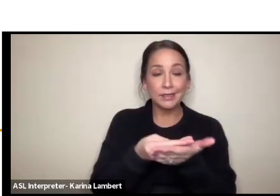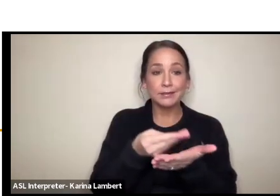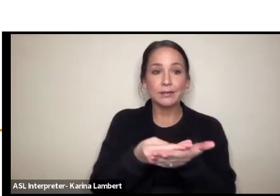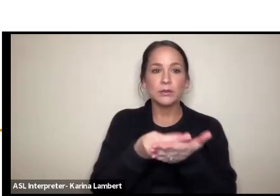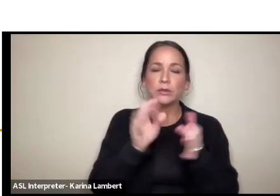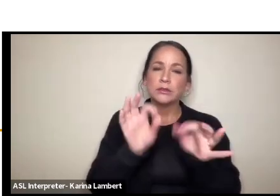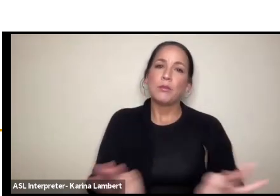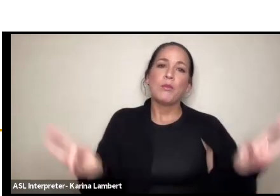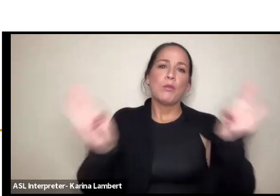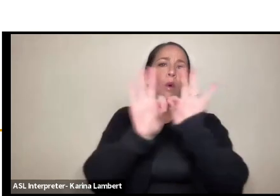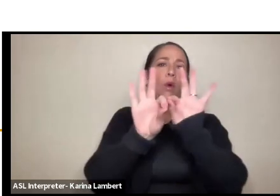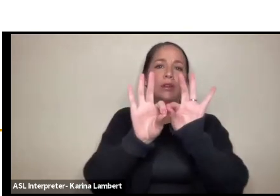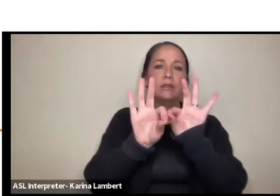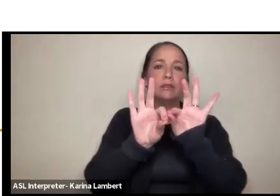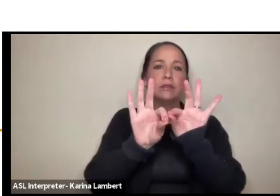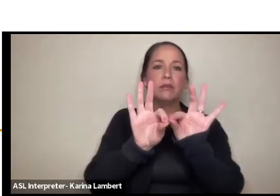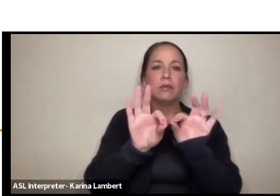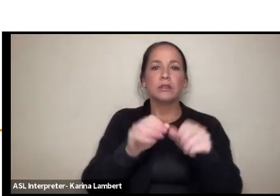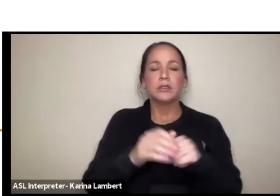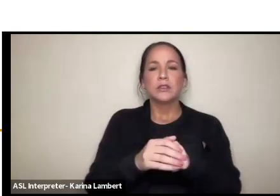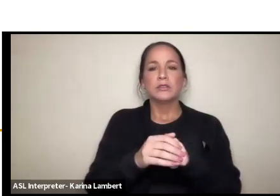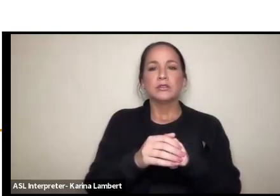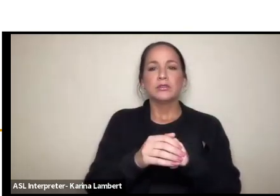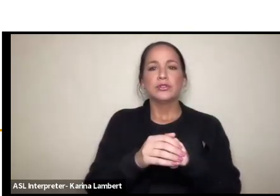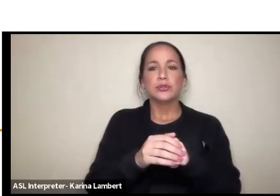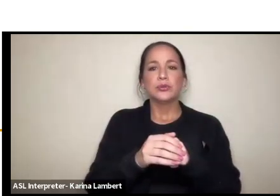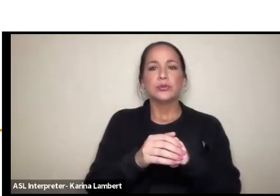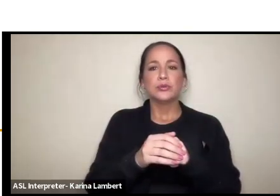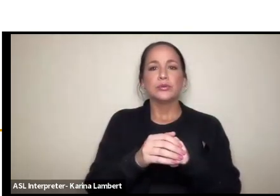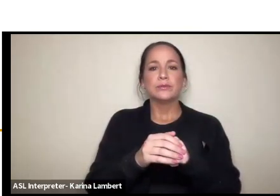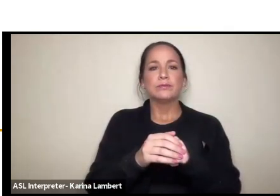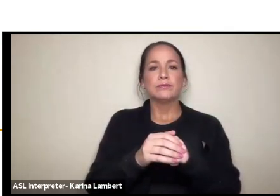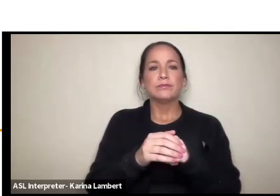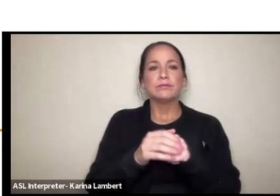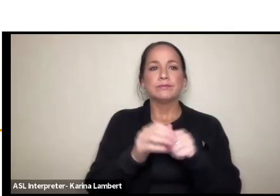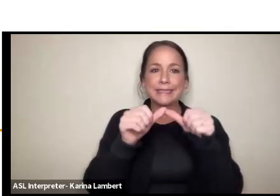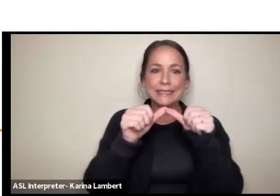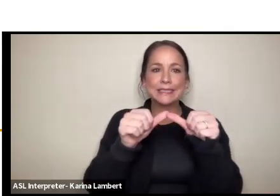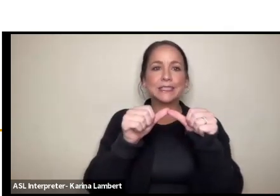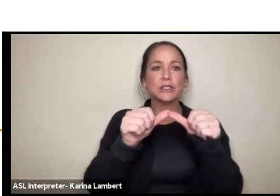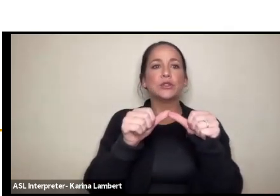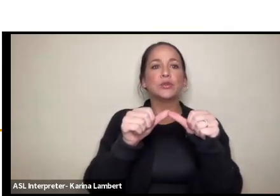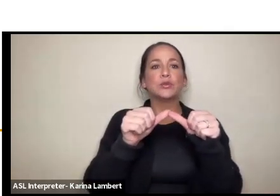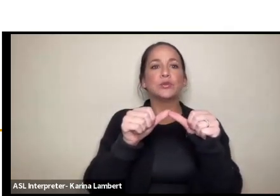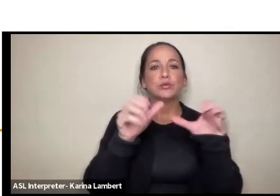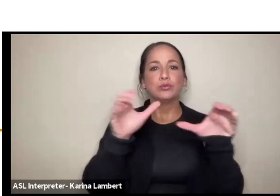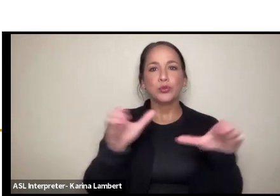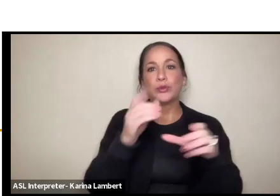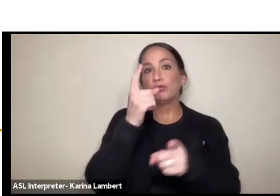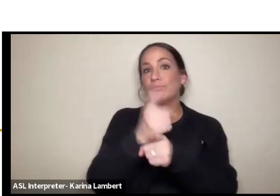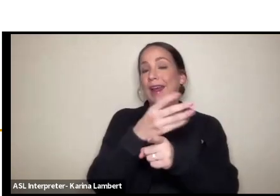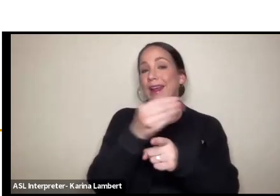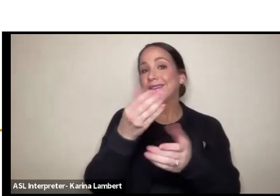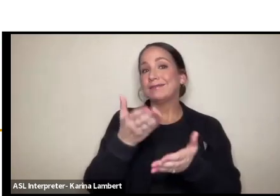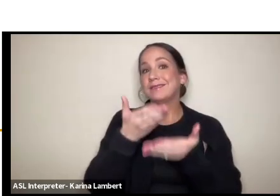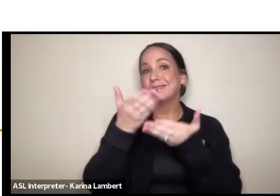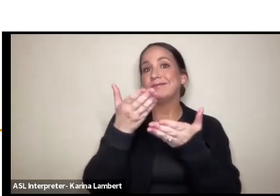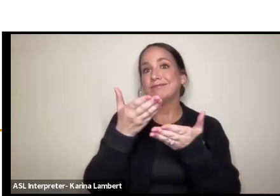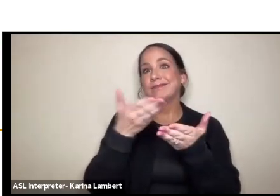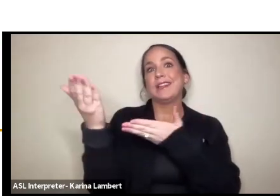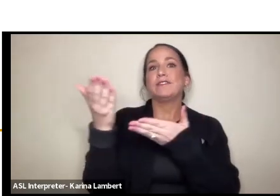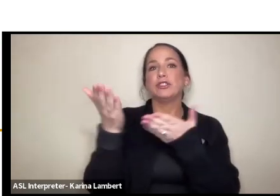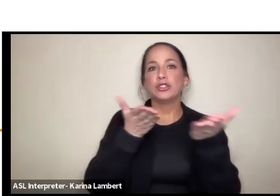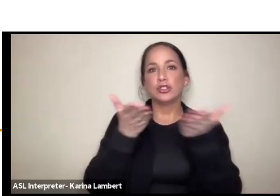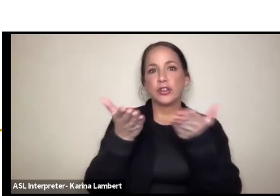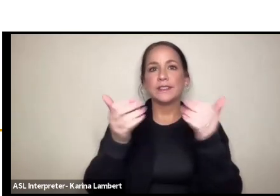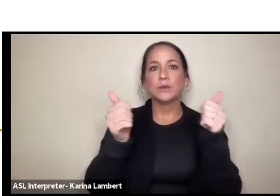it's important for us to remain above the fray and make sure that we are delivering services that with